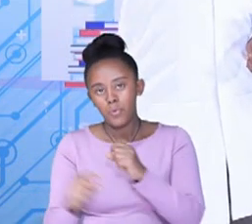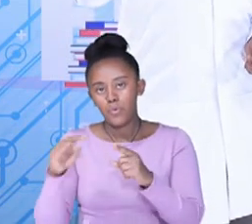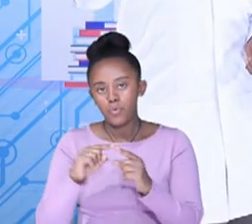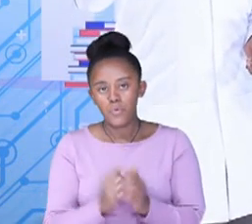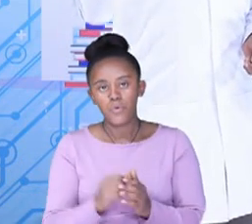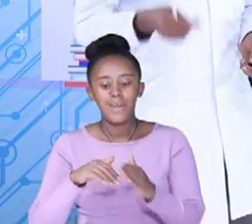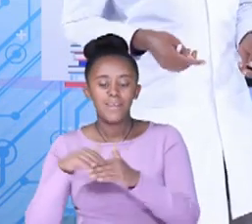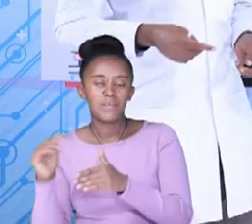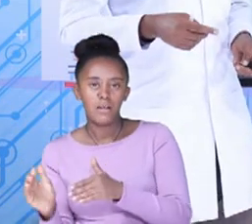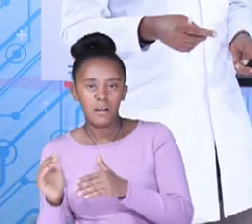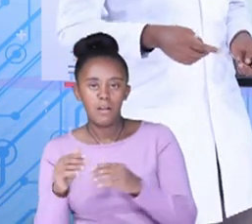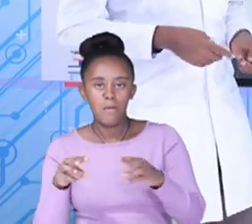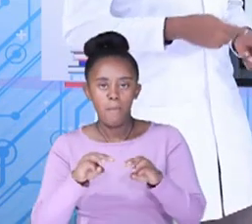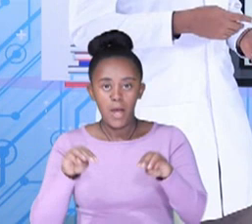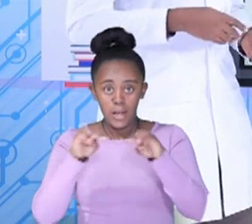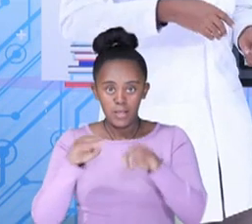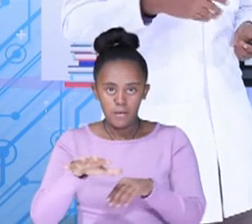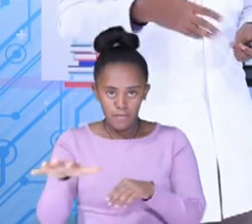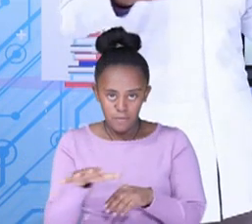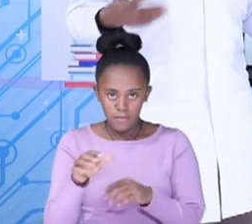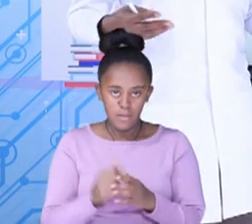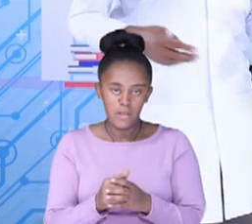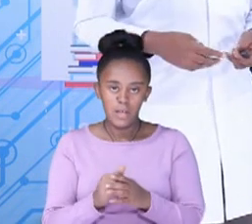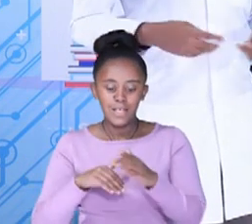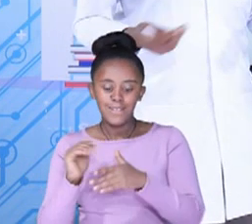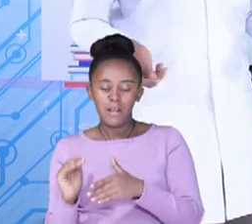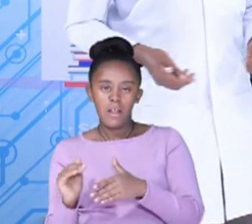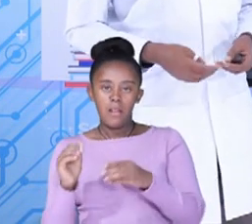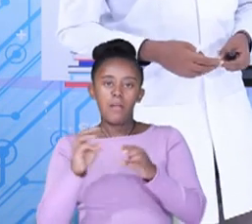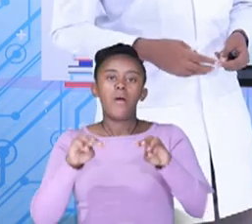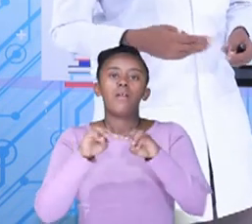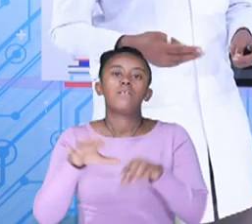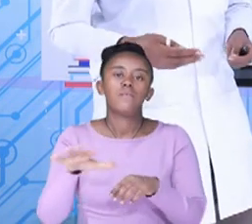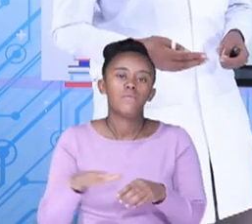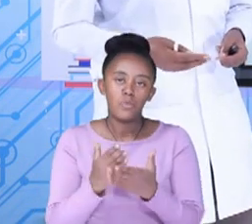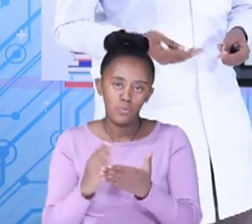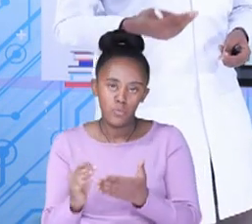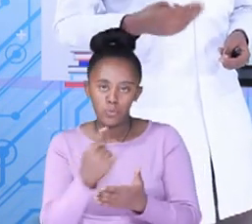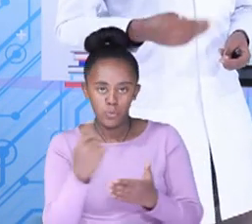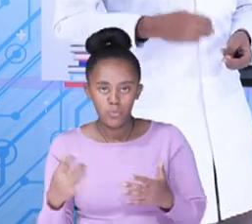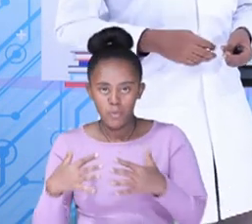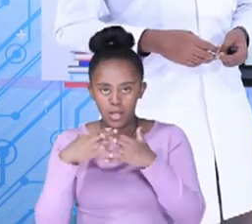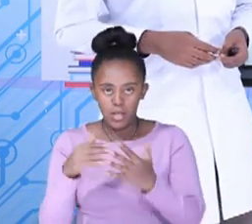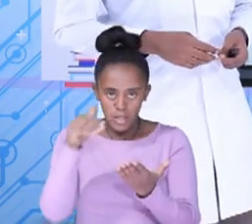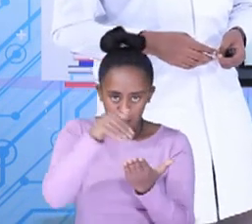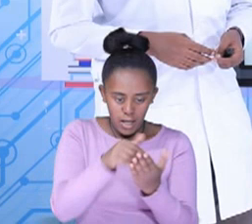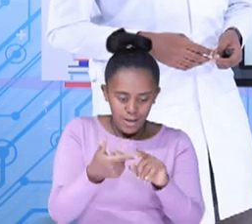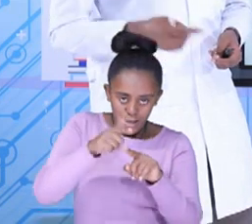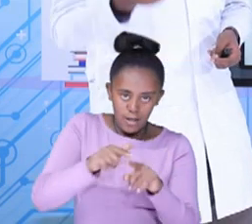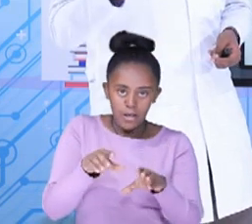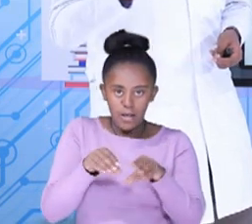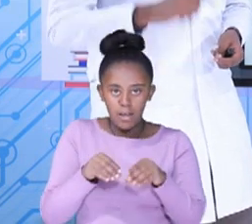the external magnetic field. When the external magnetic field is removed, those materials again regain